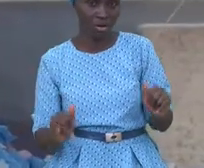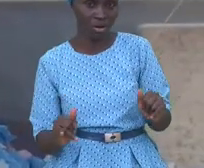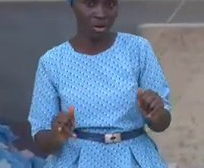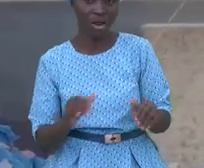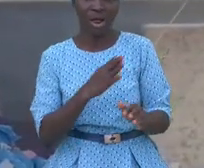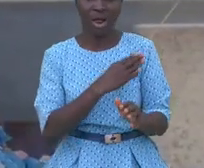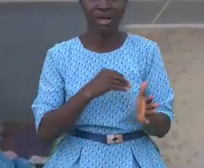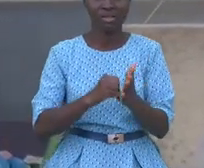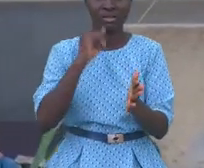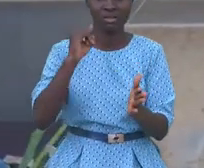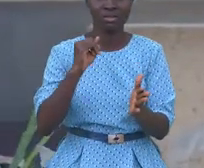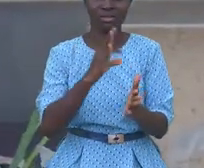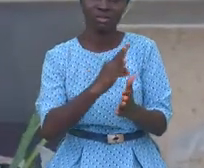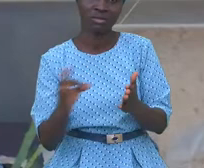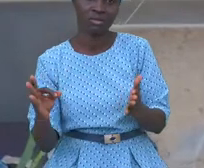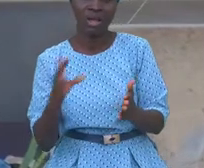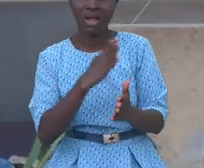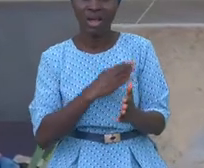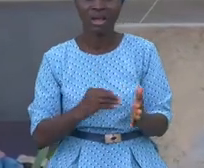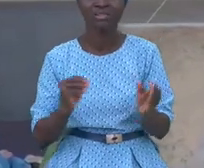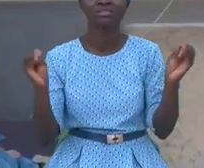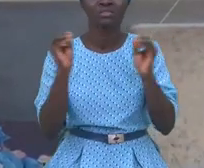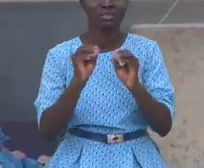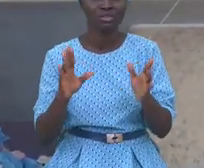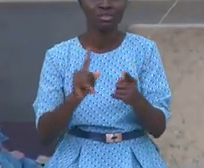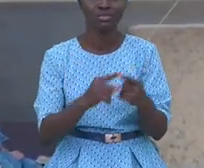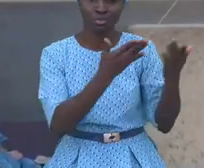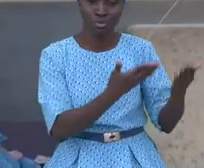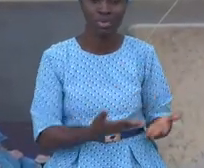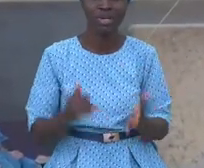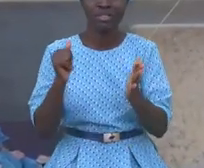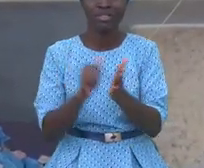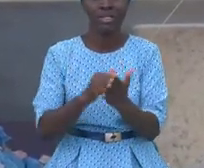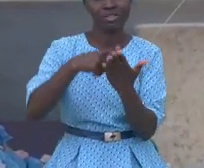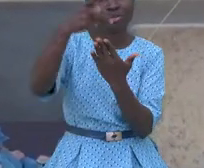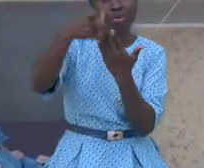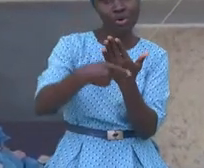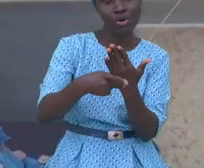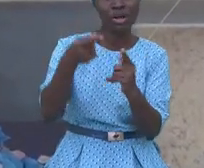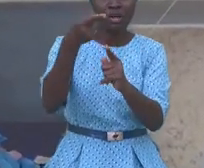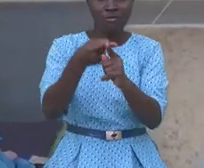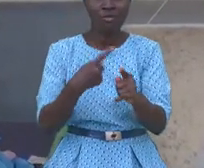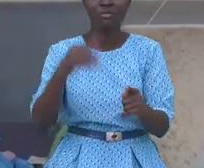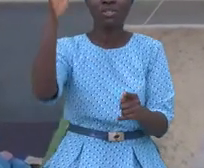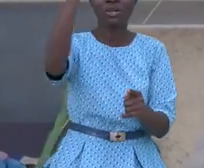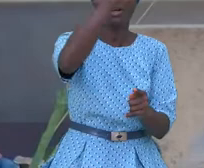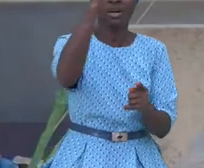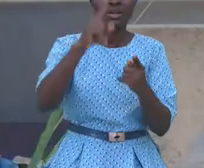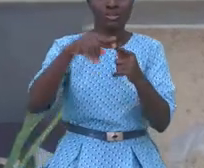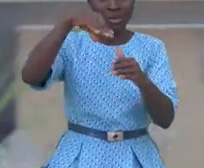is nothing to bring that message, that program in the cloud